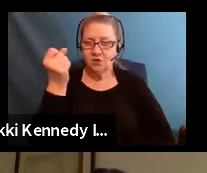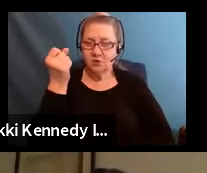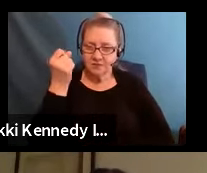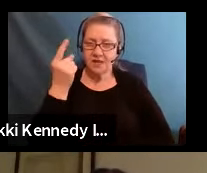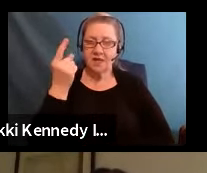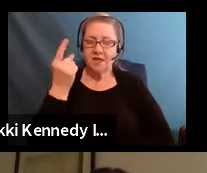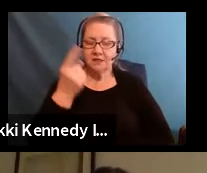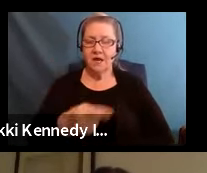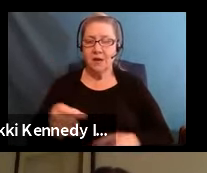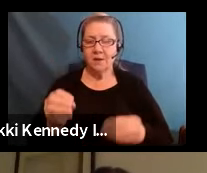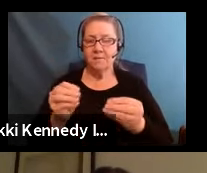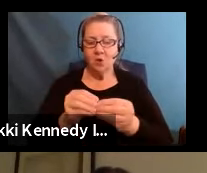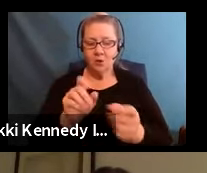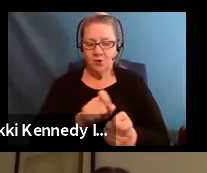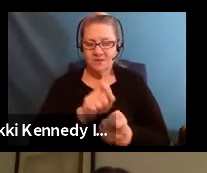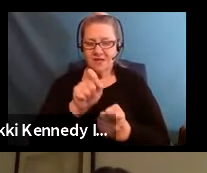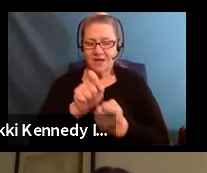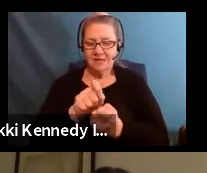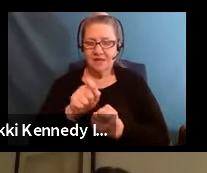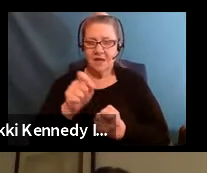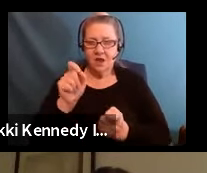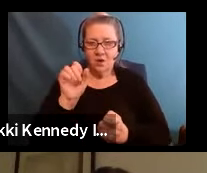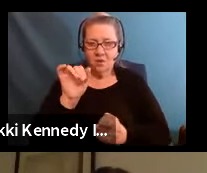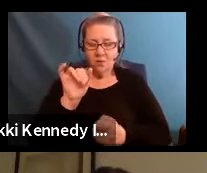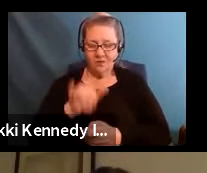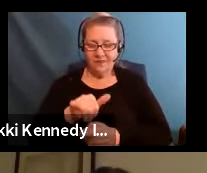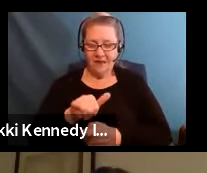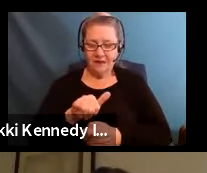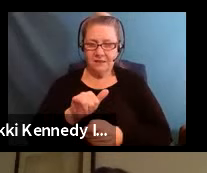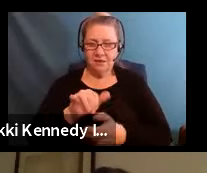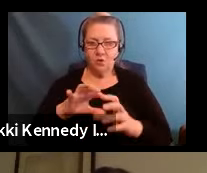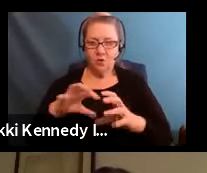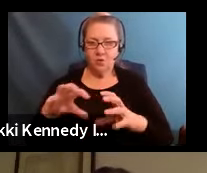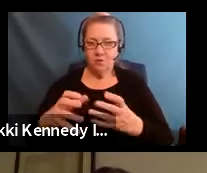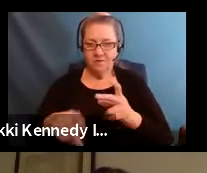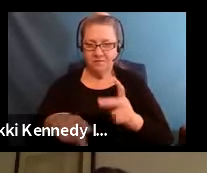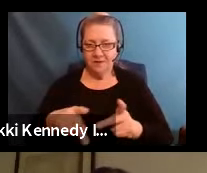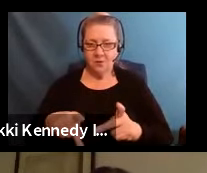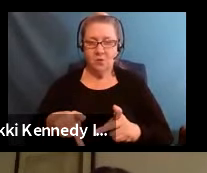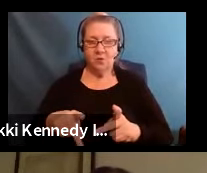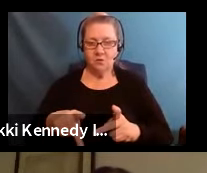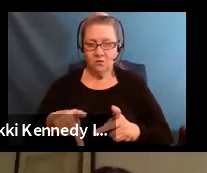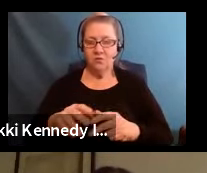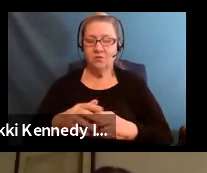more precisely what that number of individuals is, and whether or not that number of individuals